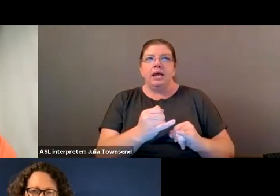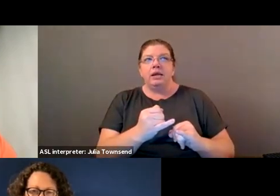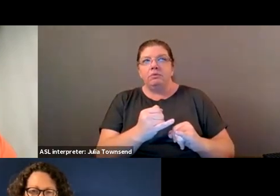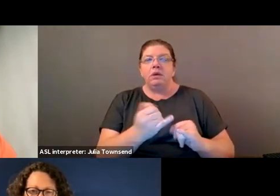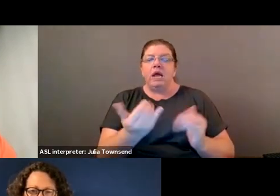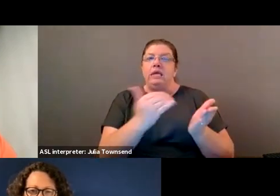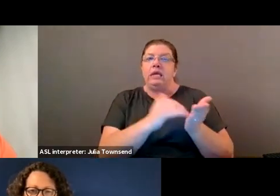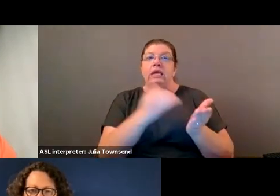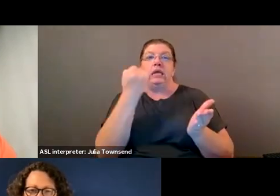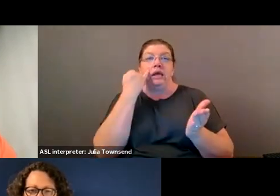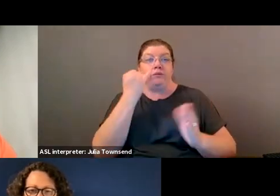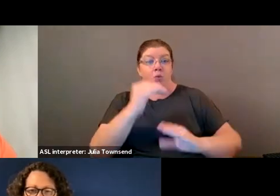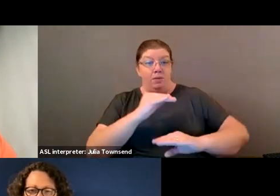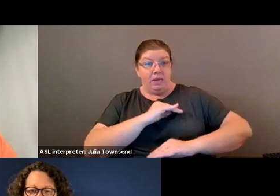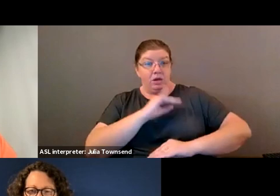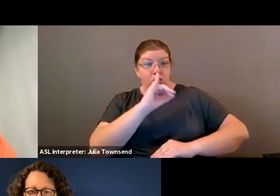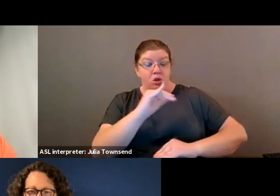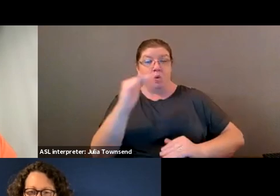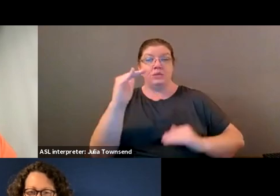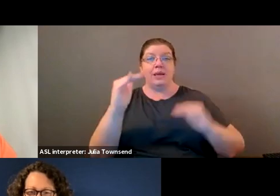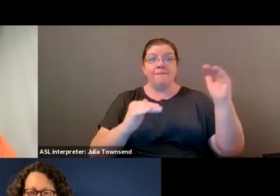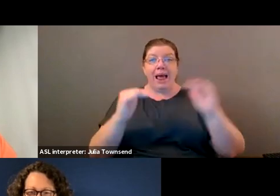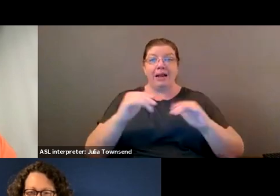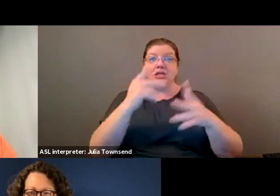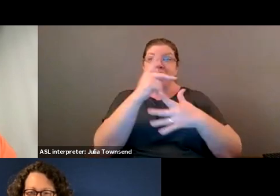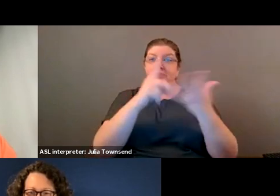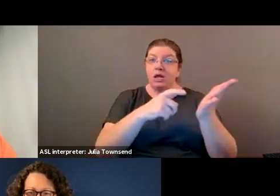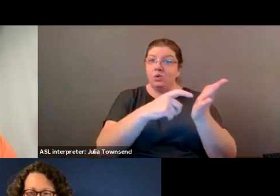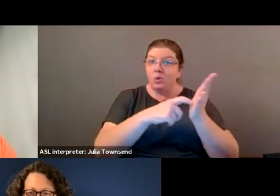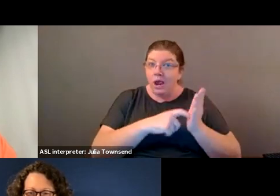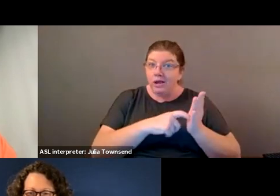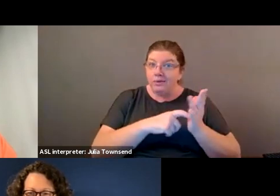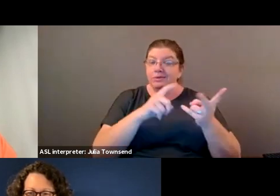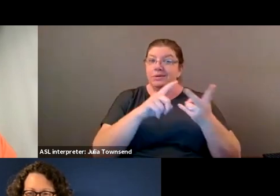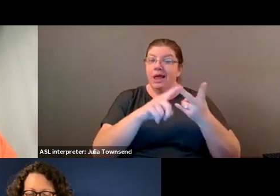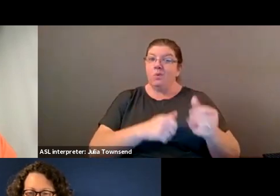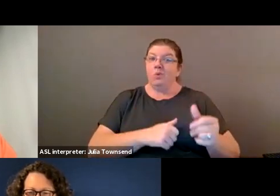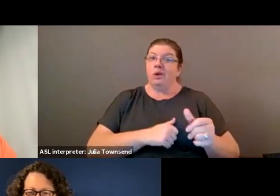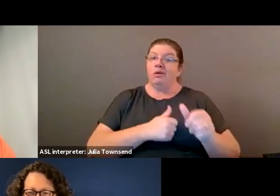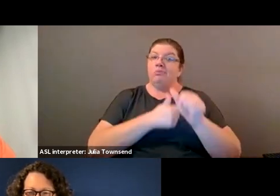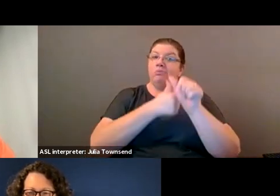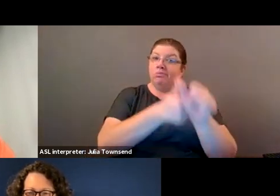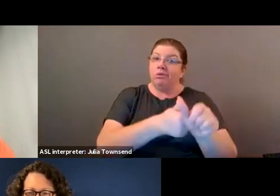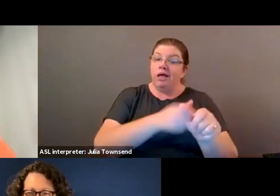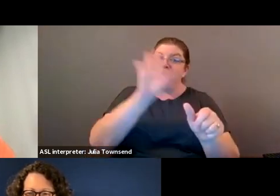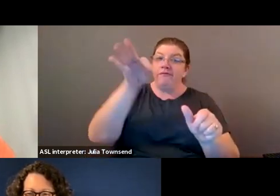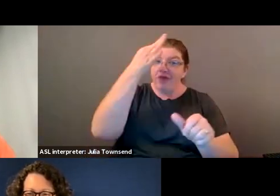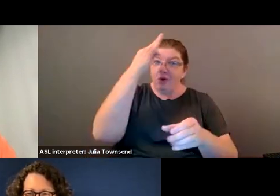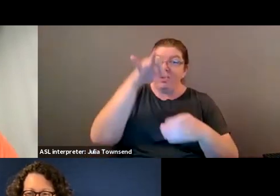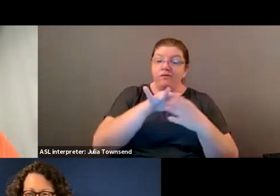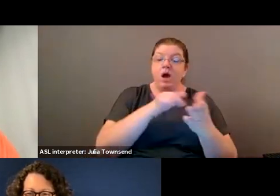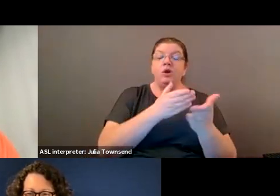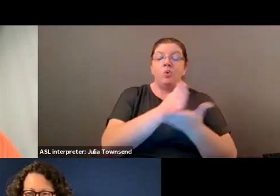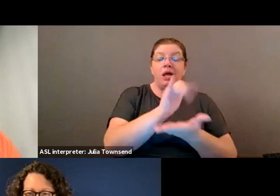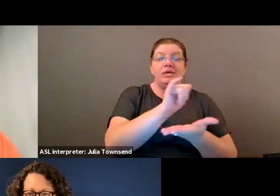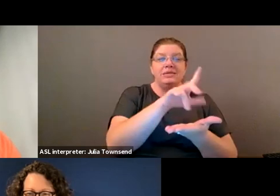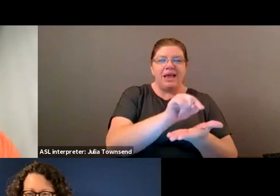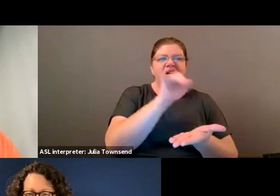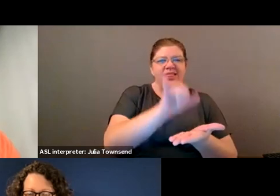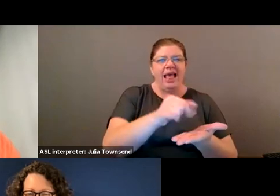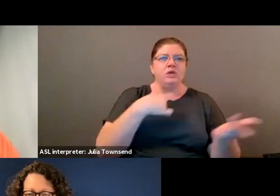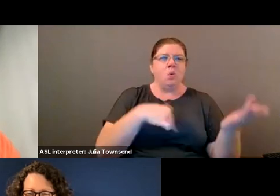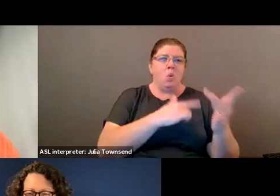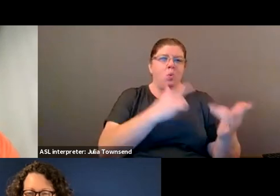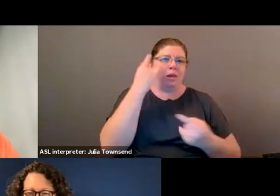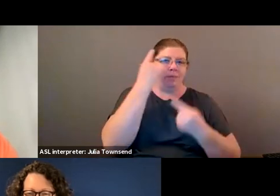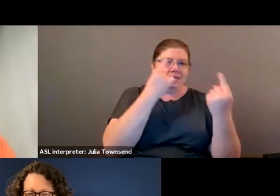Again, as long as we're meeting those balanced population requirements and we're in compliance with the Federal Voting Rights Act, those are the types of things that we will be